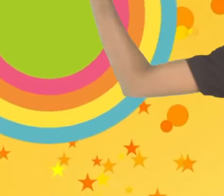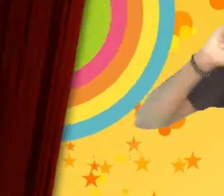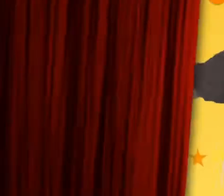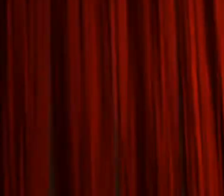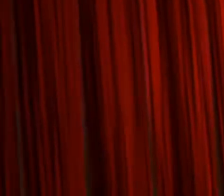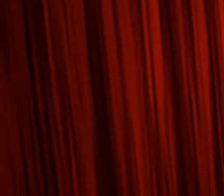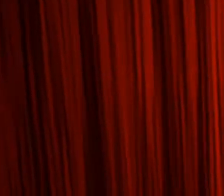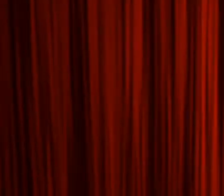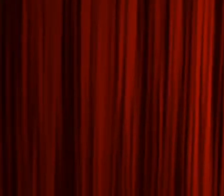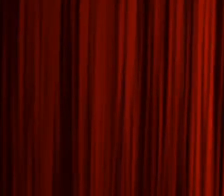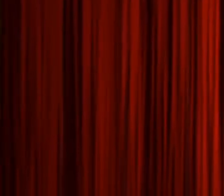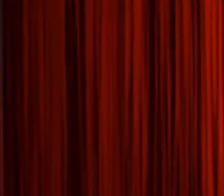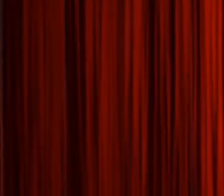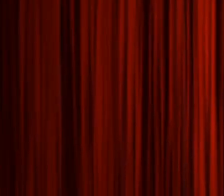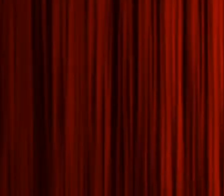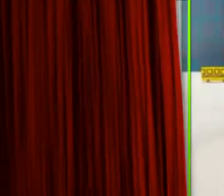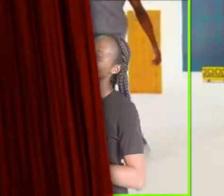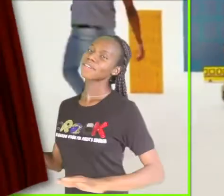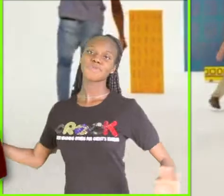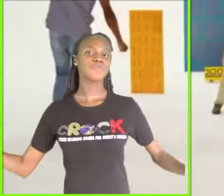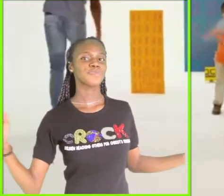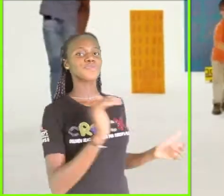ready, C-Rock?